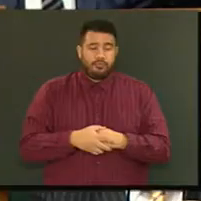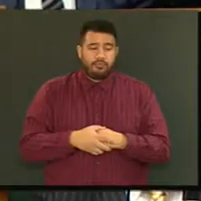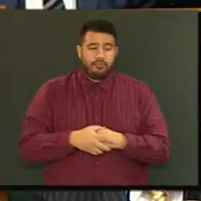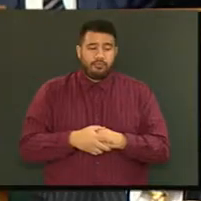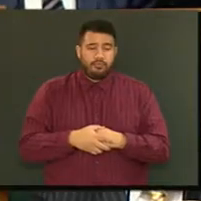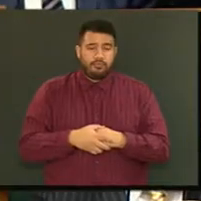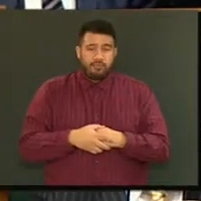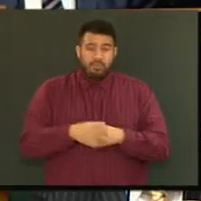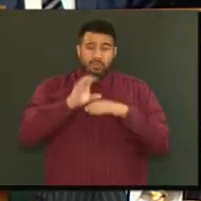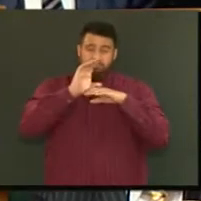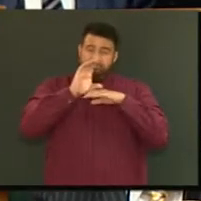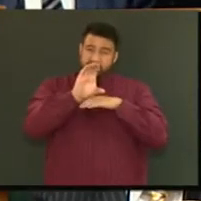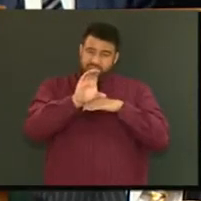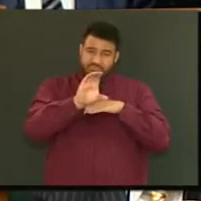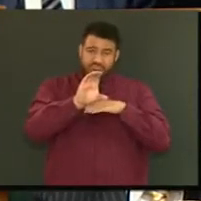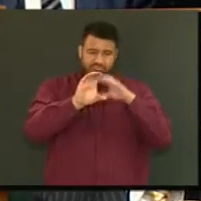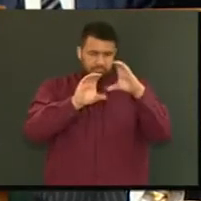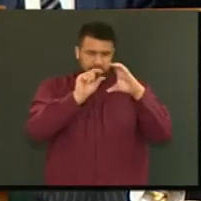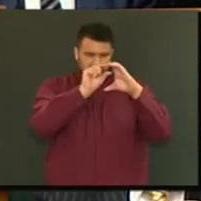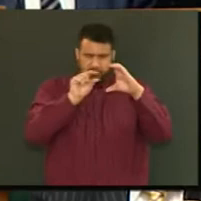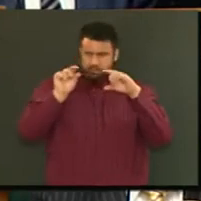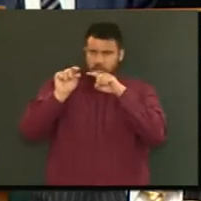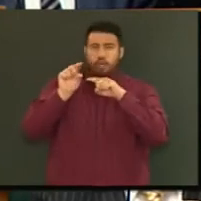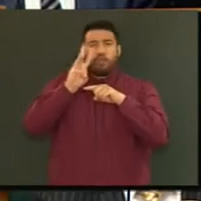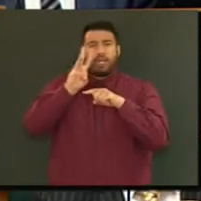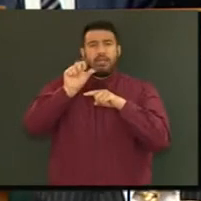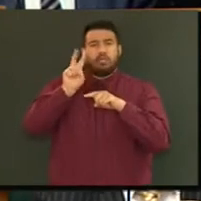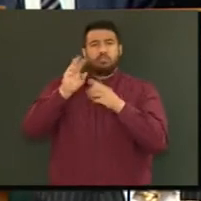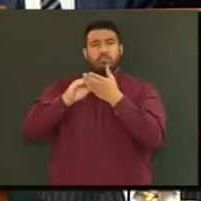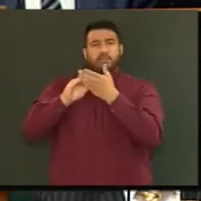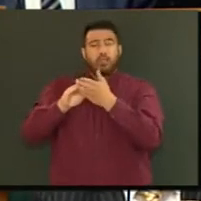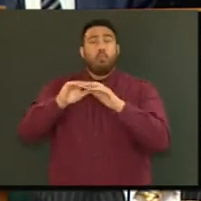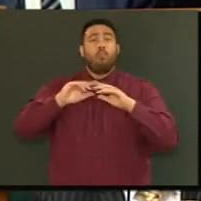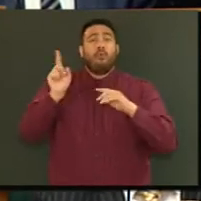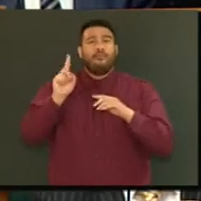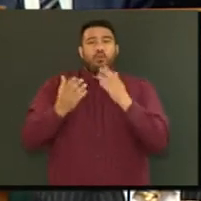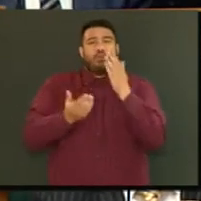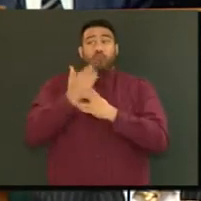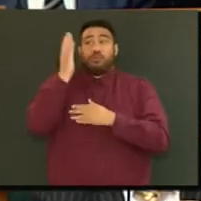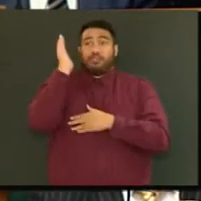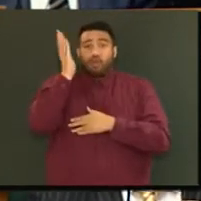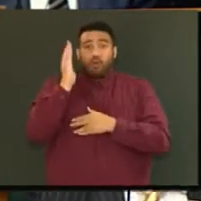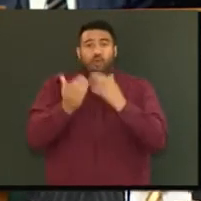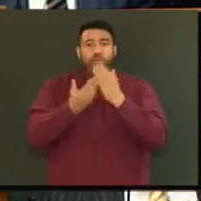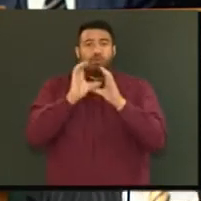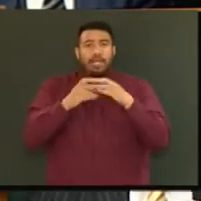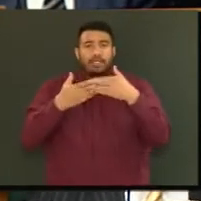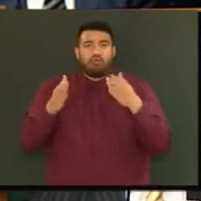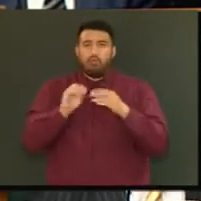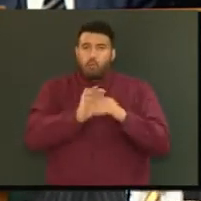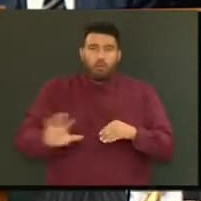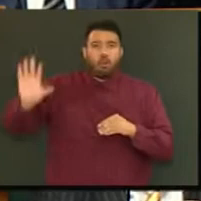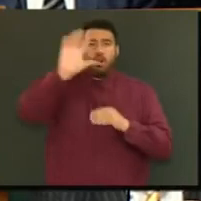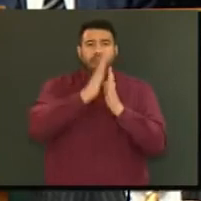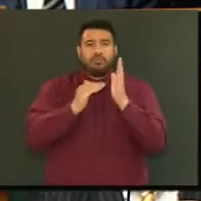The new investment includes a further $392 million for more new schools and classrooms around New Zealand, taking